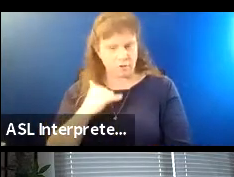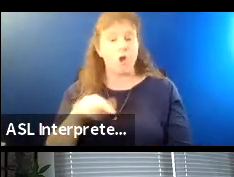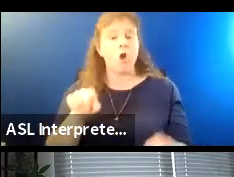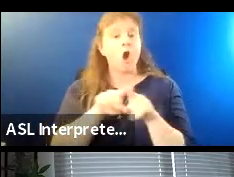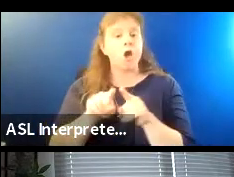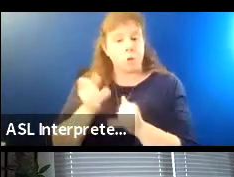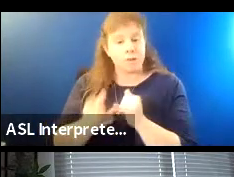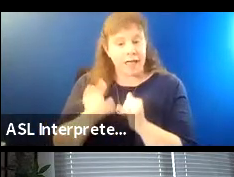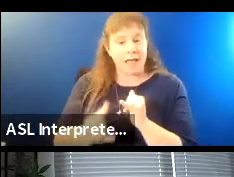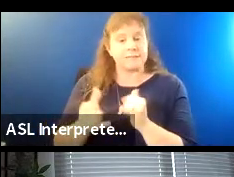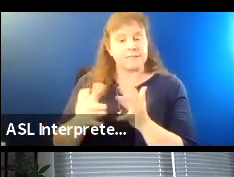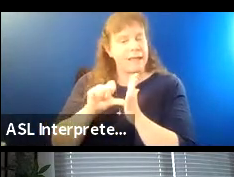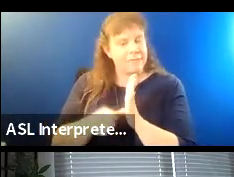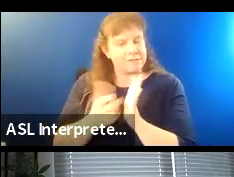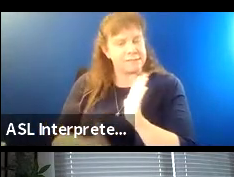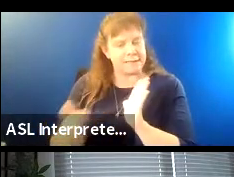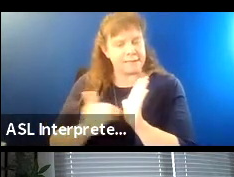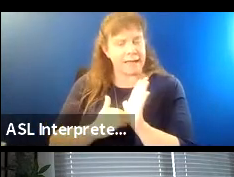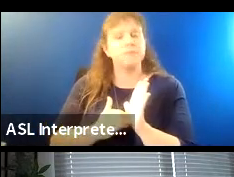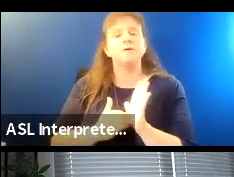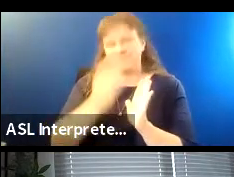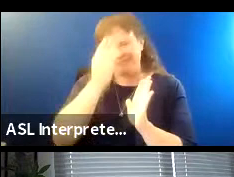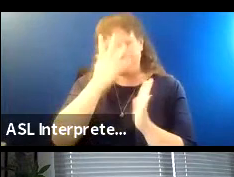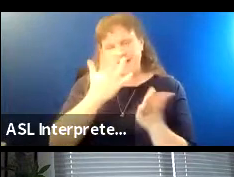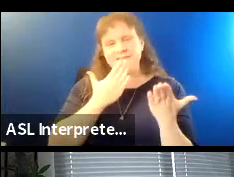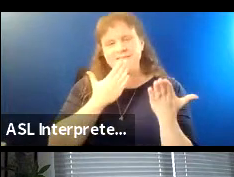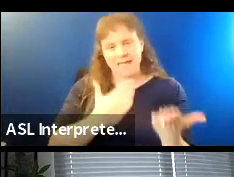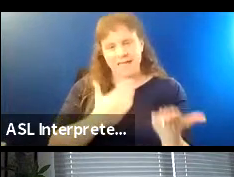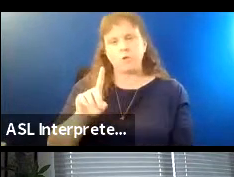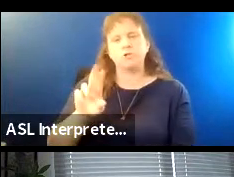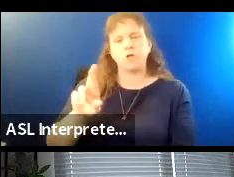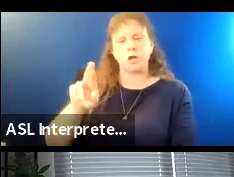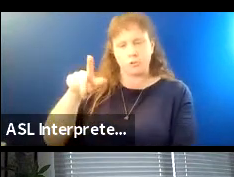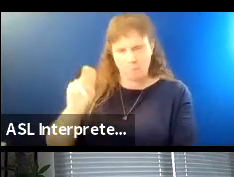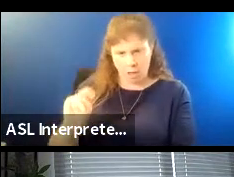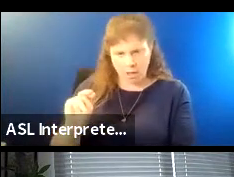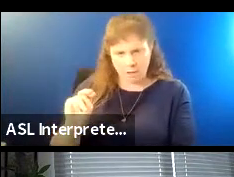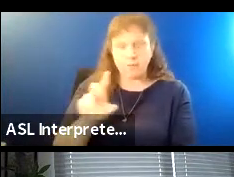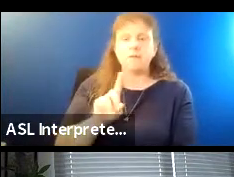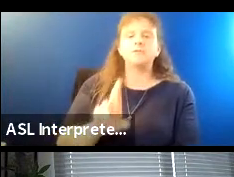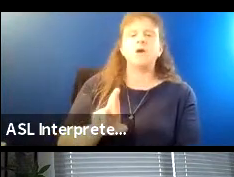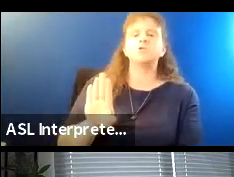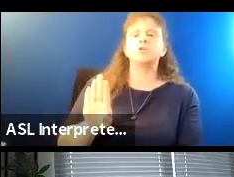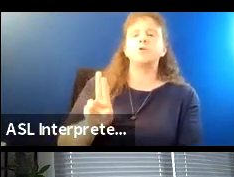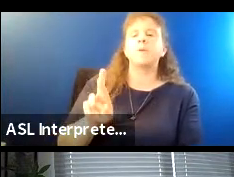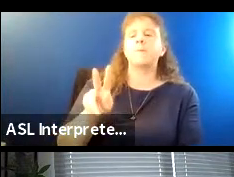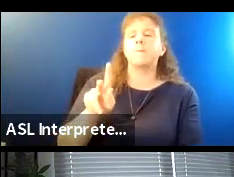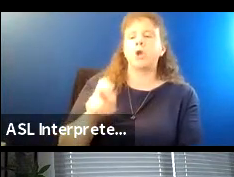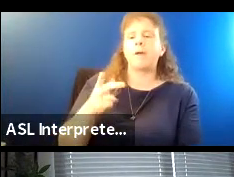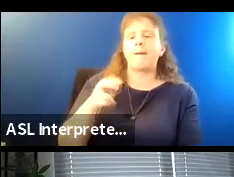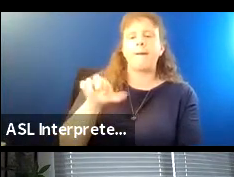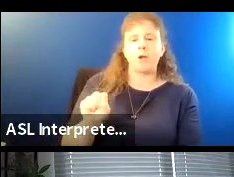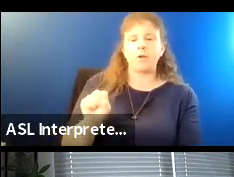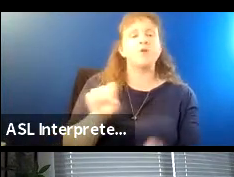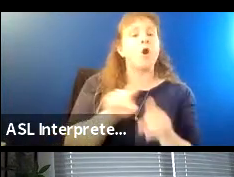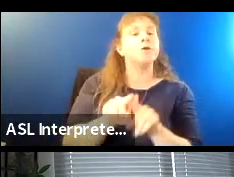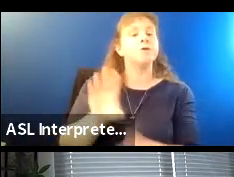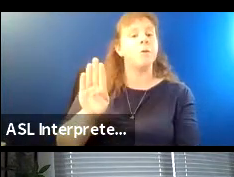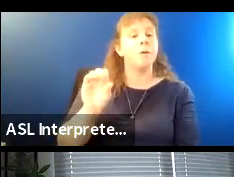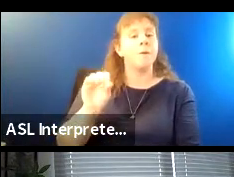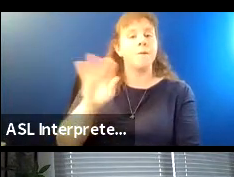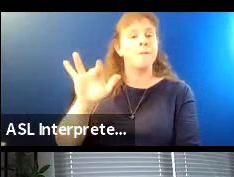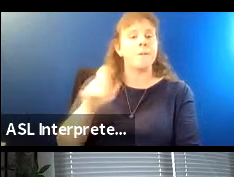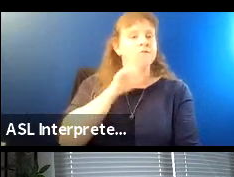we reiterate our gratitude to Drs. Pan, Burke-Harris, and a special shout out to Bobby for her